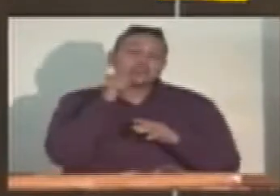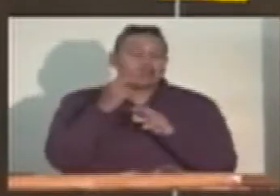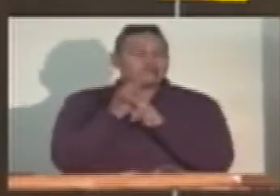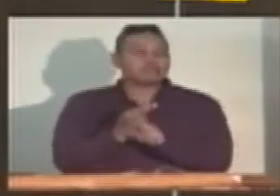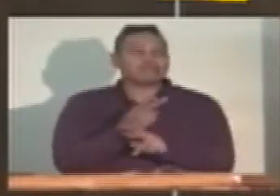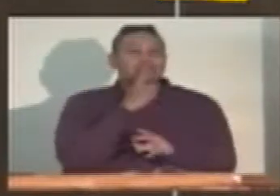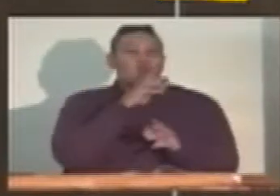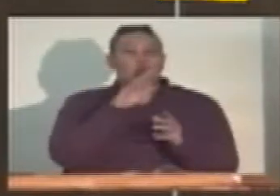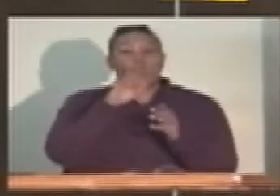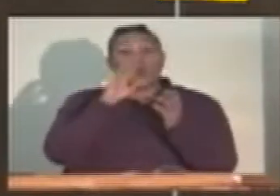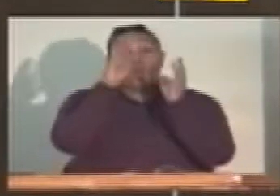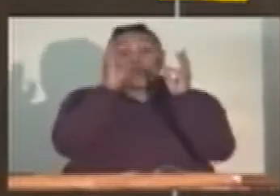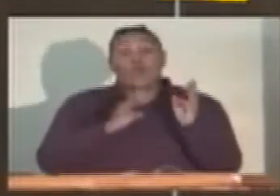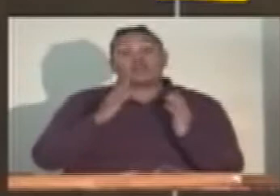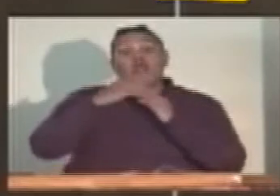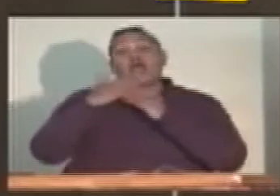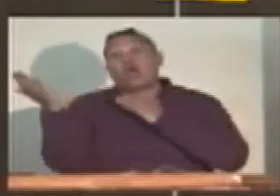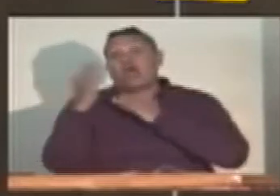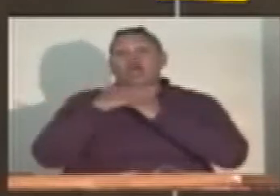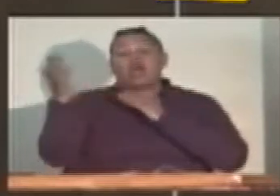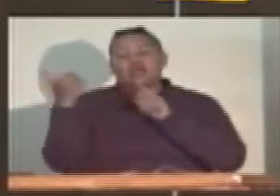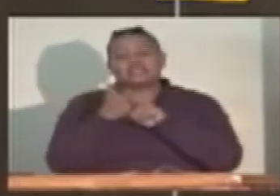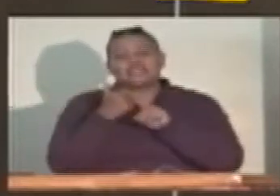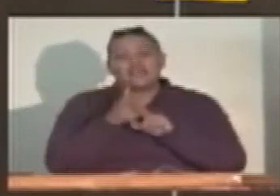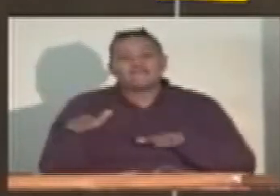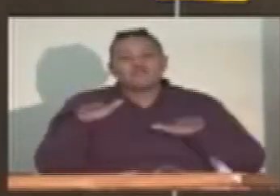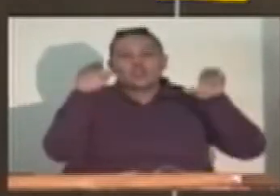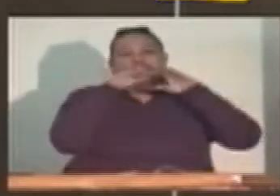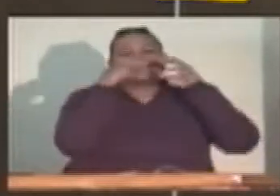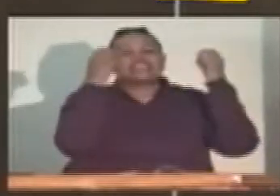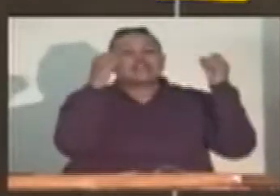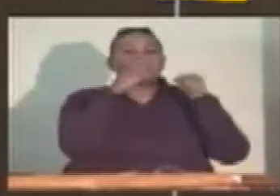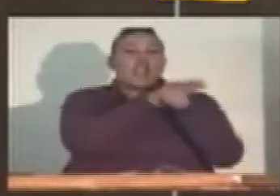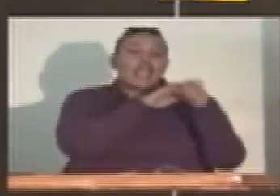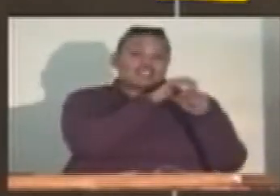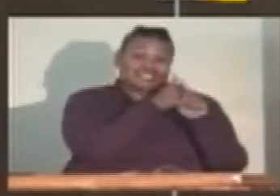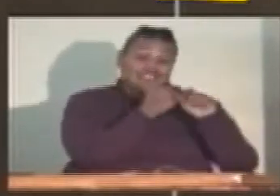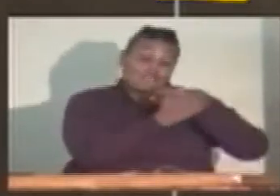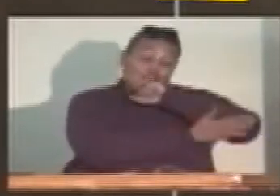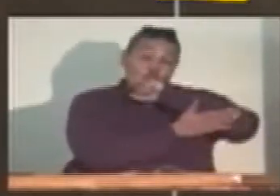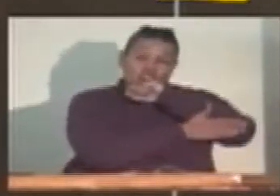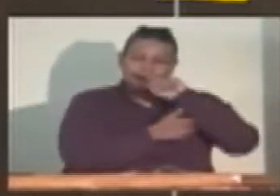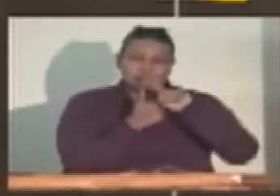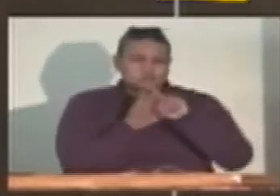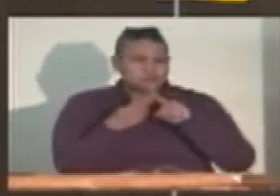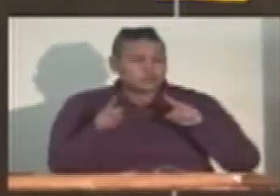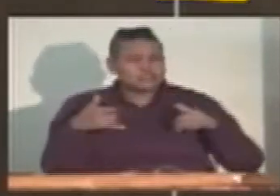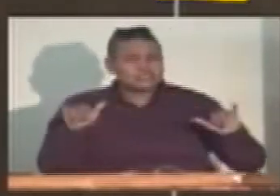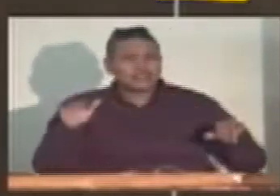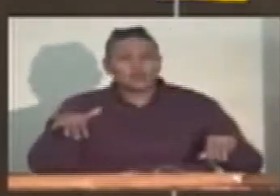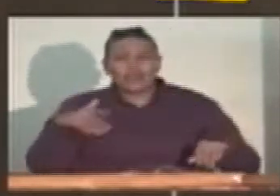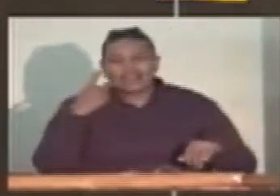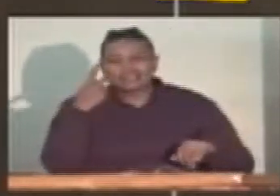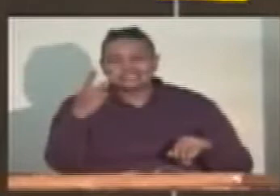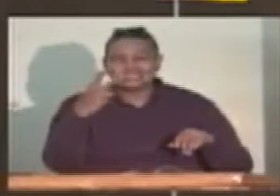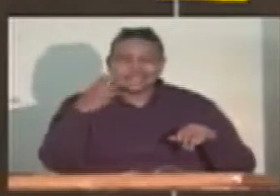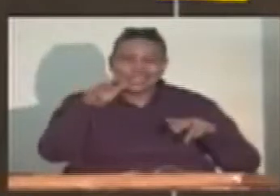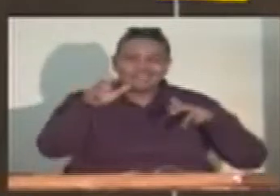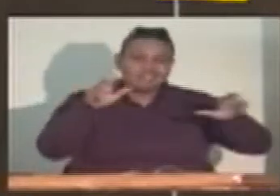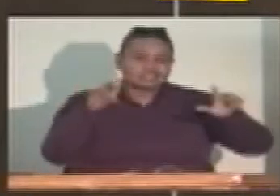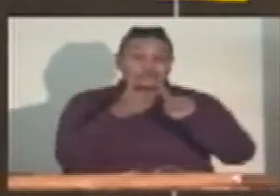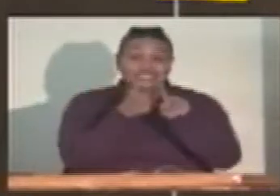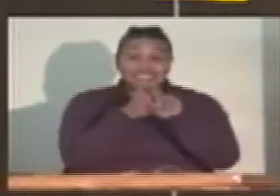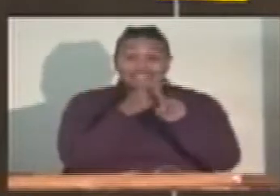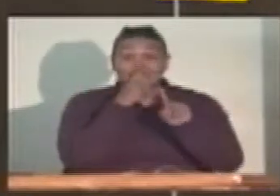weather and flooding in several areas of the country. Yet, we have not seen the requisite investment